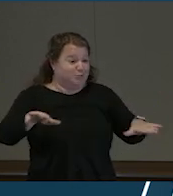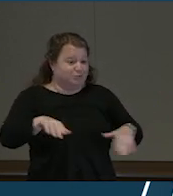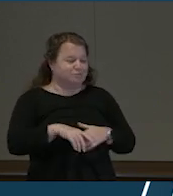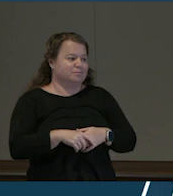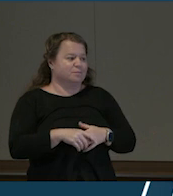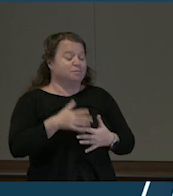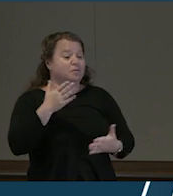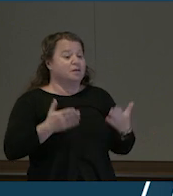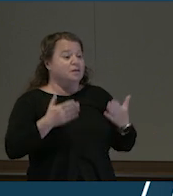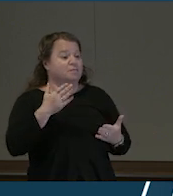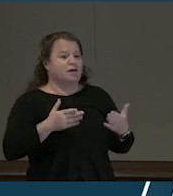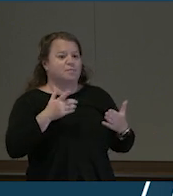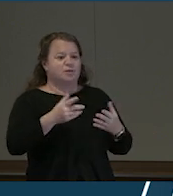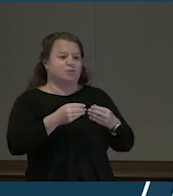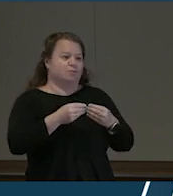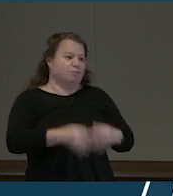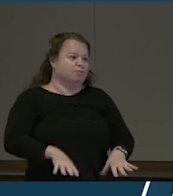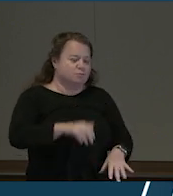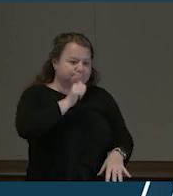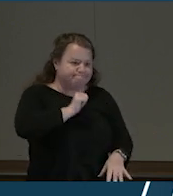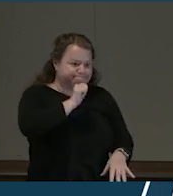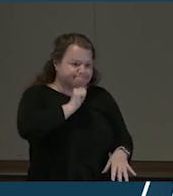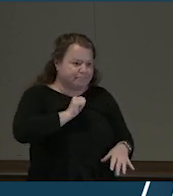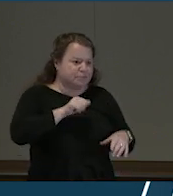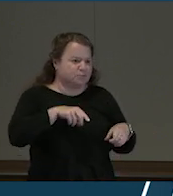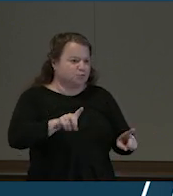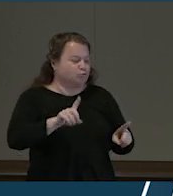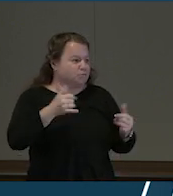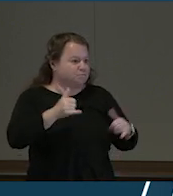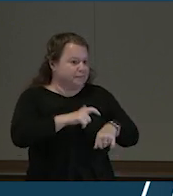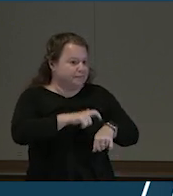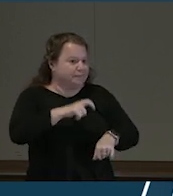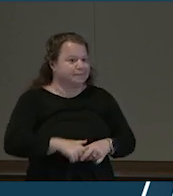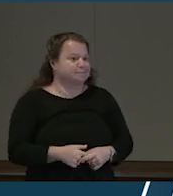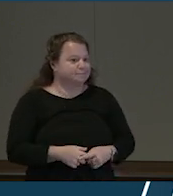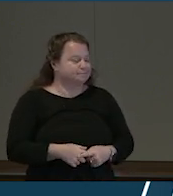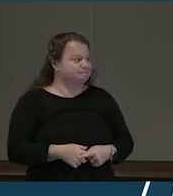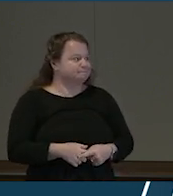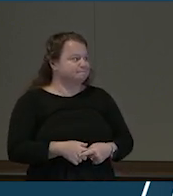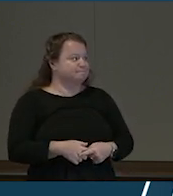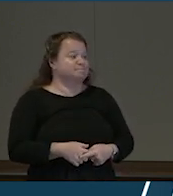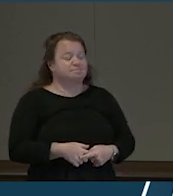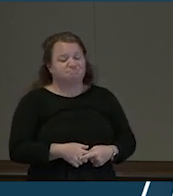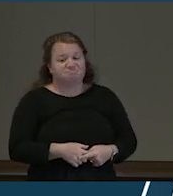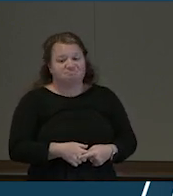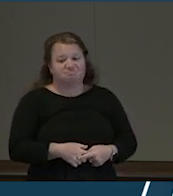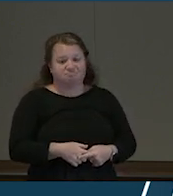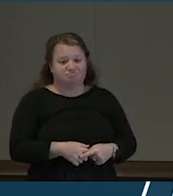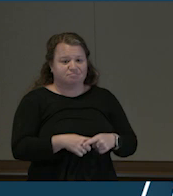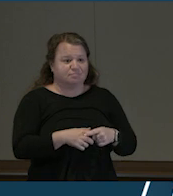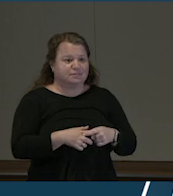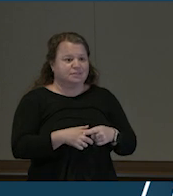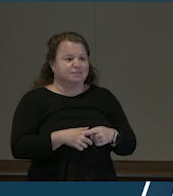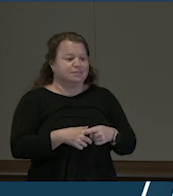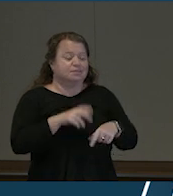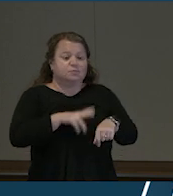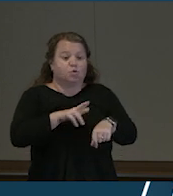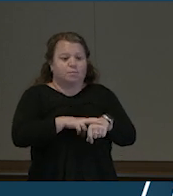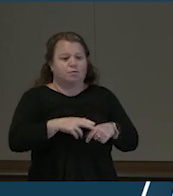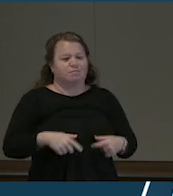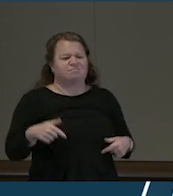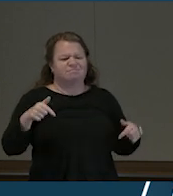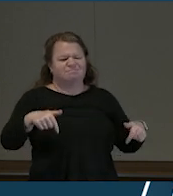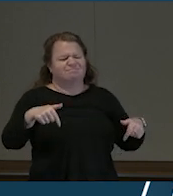Maybe you find yourself losing patience during that play. That is all normal. This is going to be a